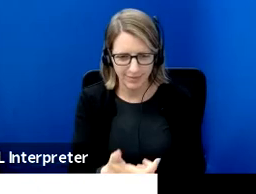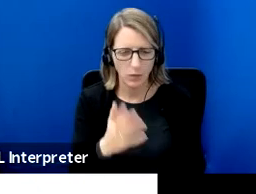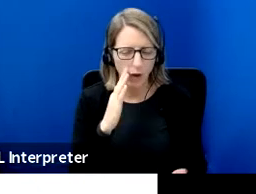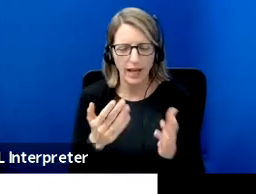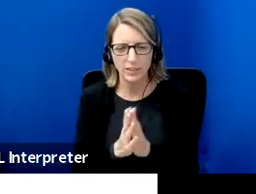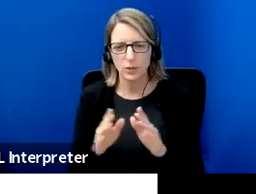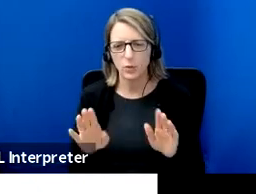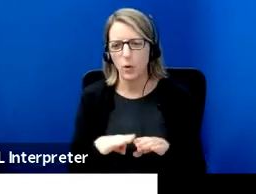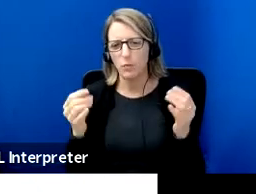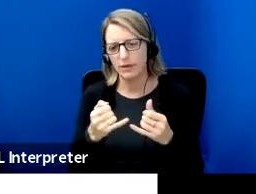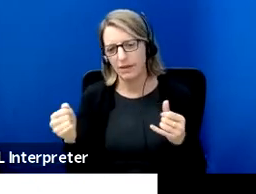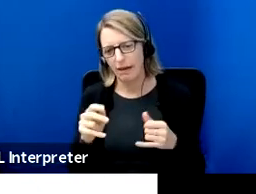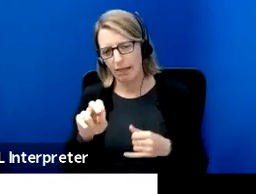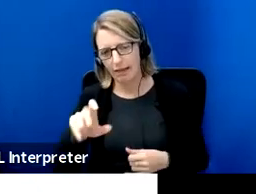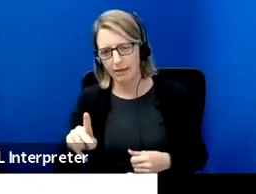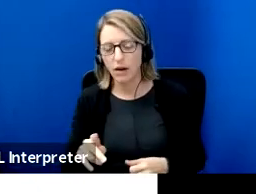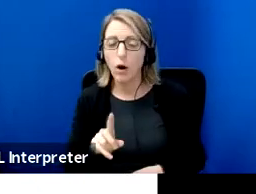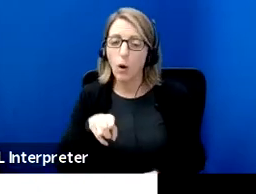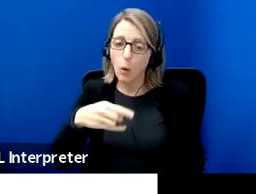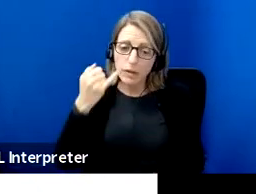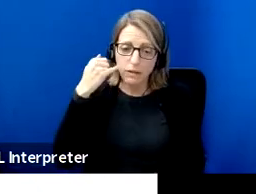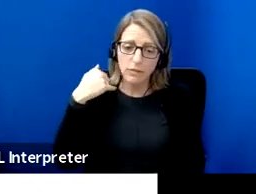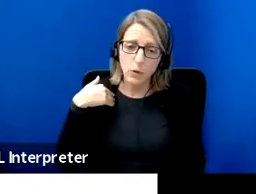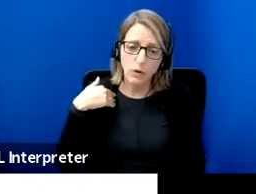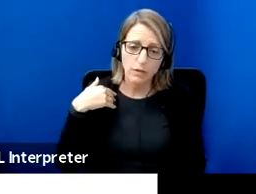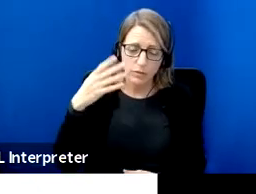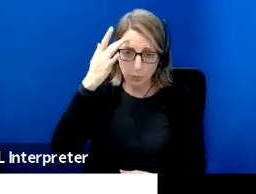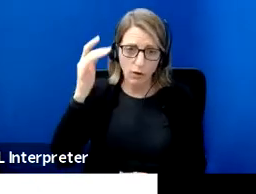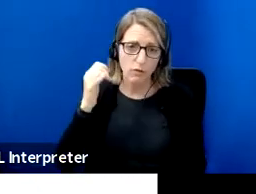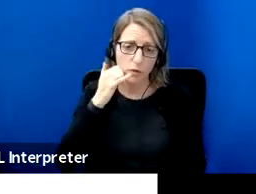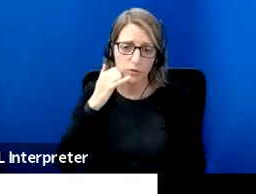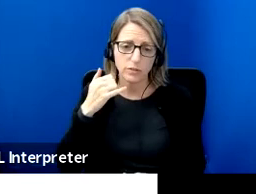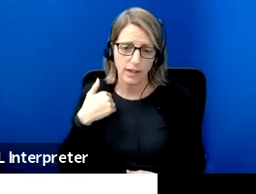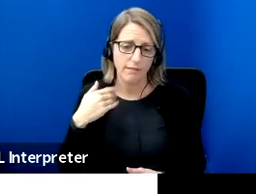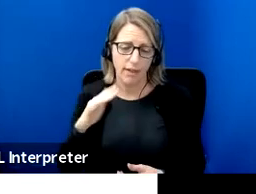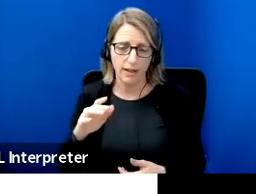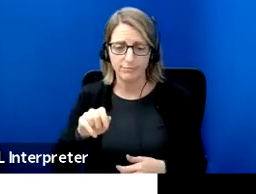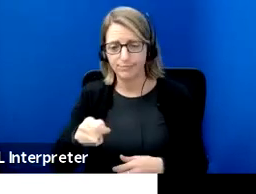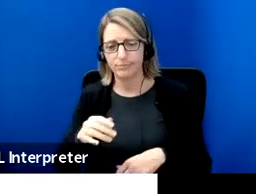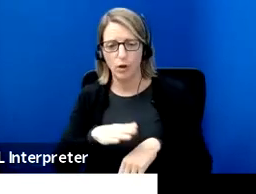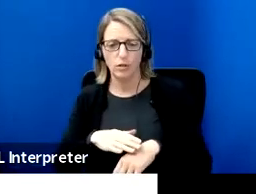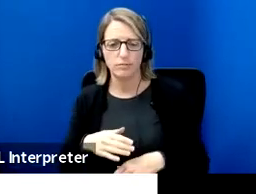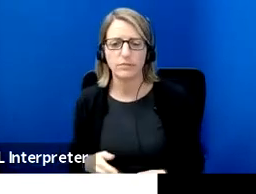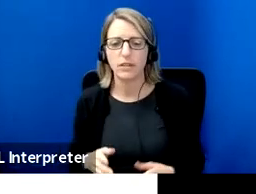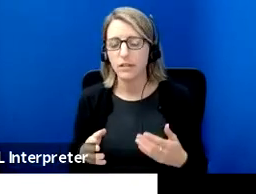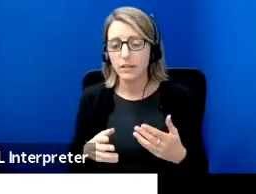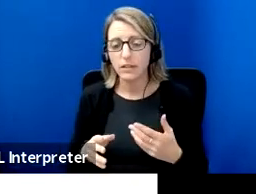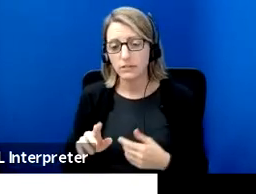link. Only if your smartphones have that turned on. But please, please, please click the link in the